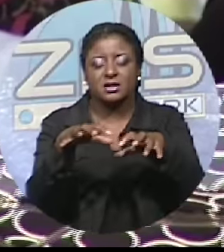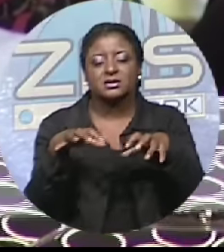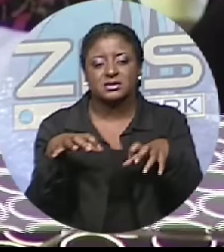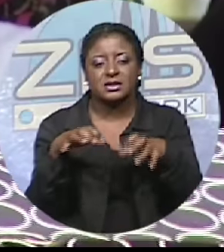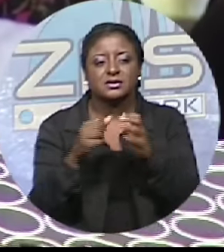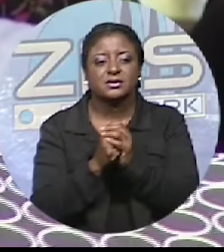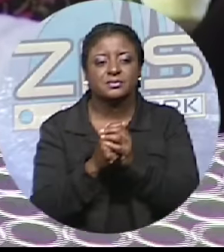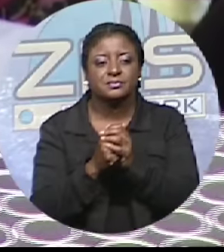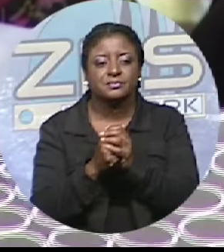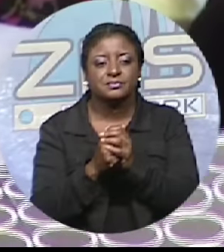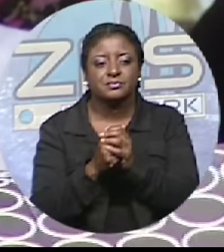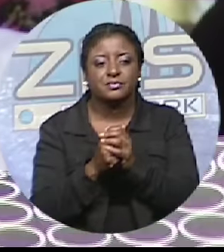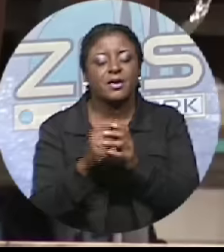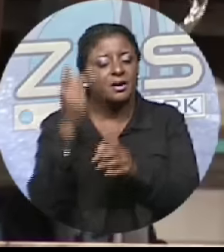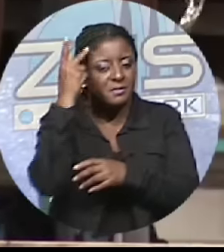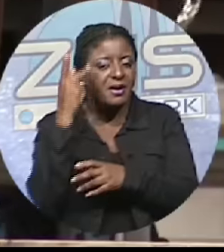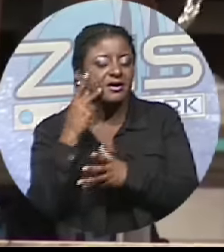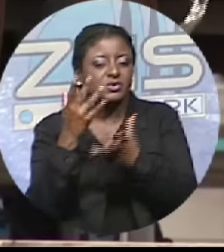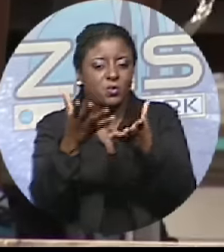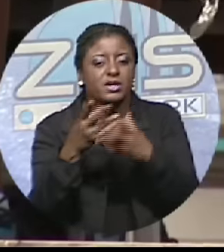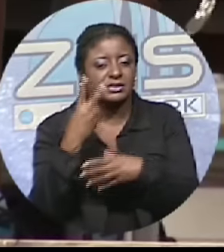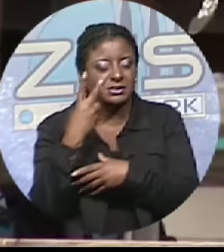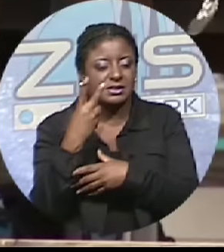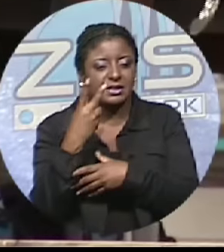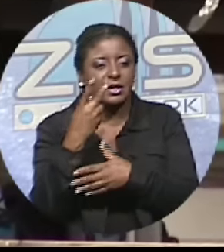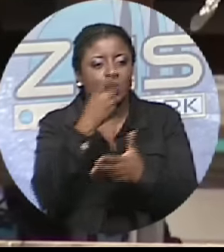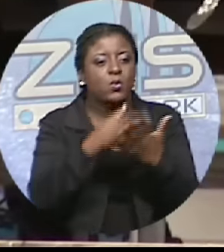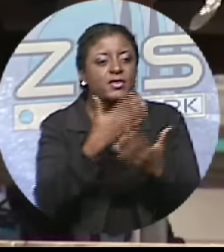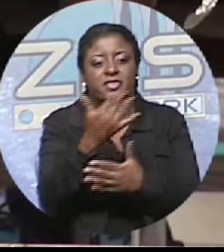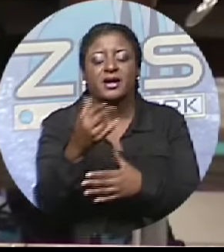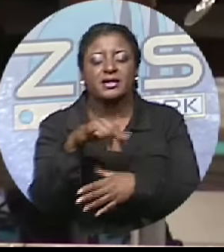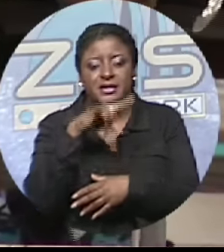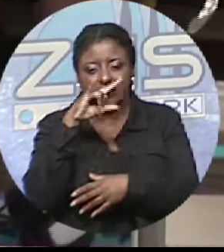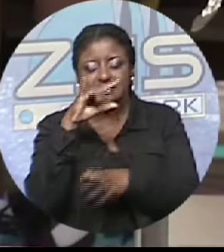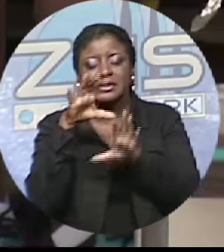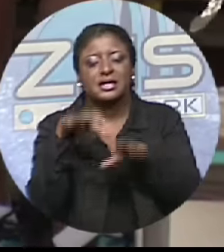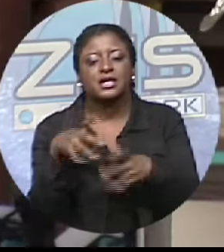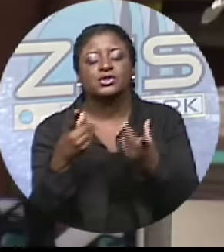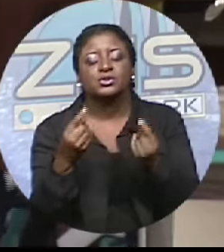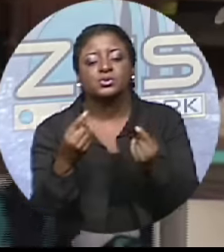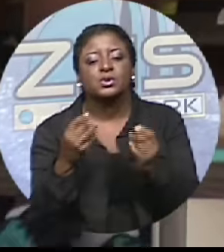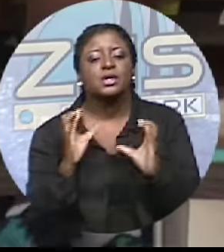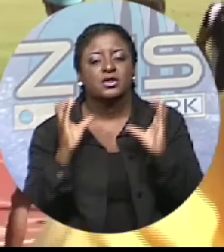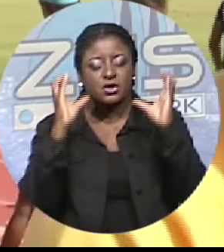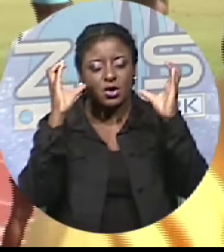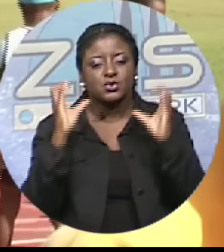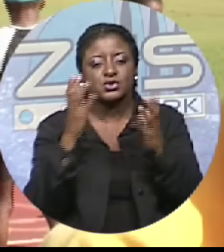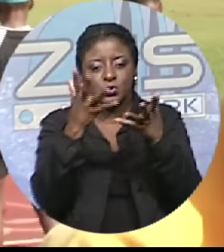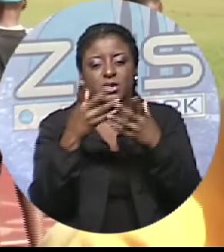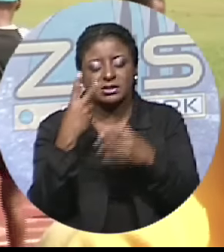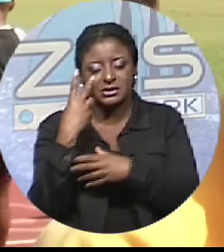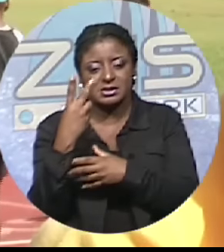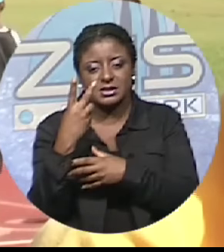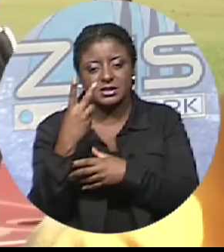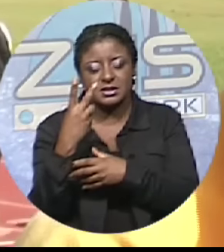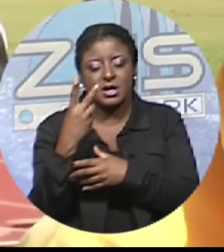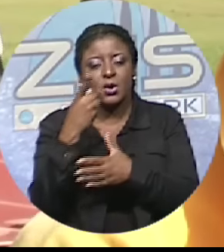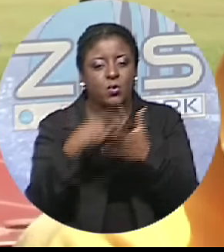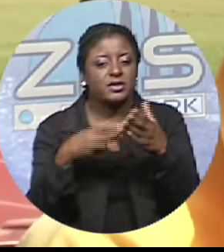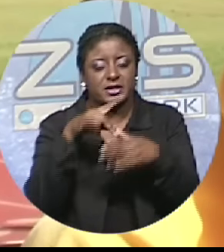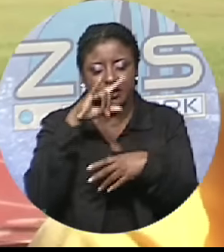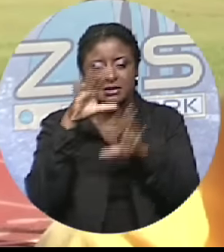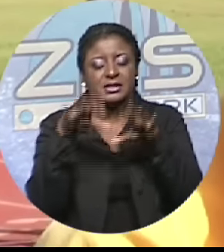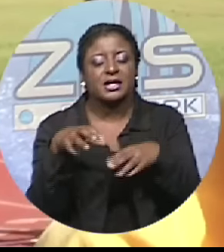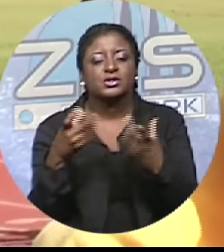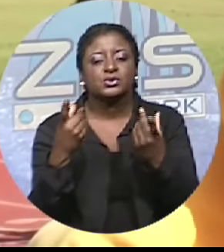meet, parents want to see what their kids can do. Coaches want to see where the kids are with their conditioning. And I think it's kind of special to